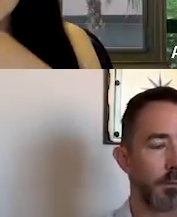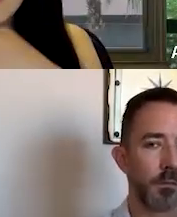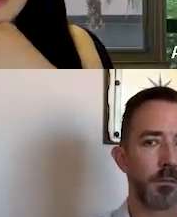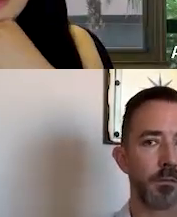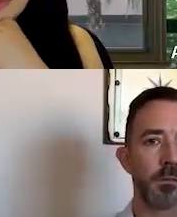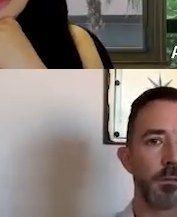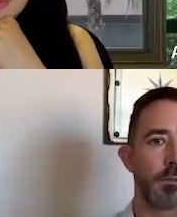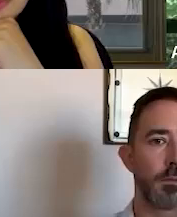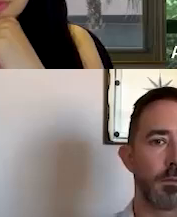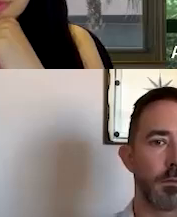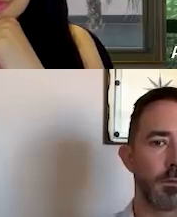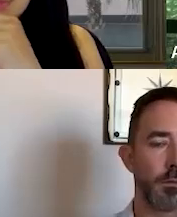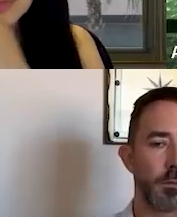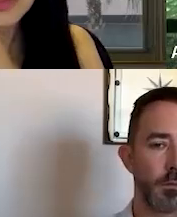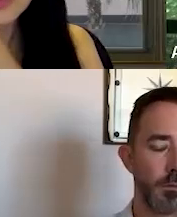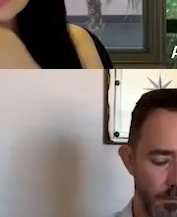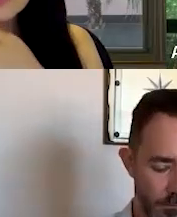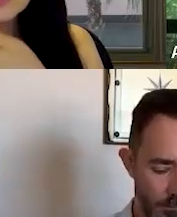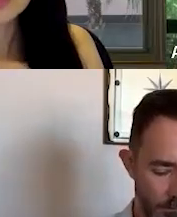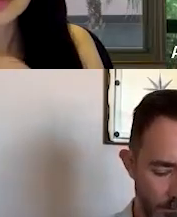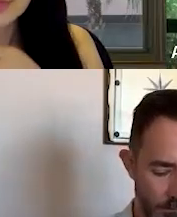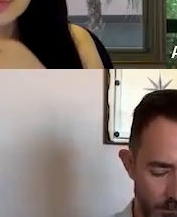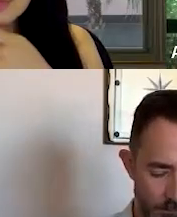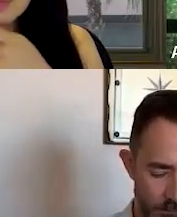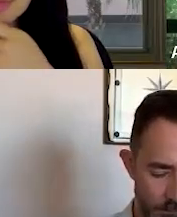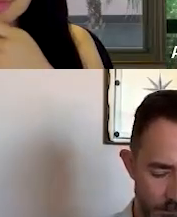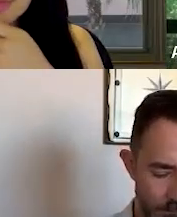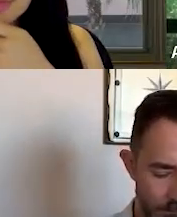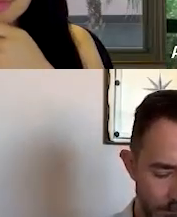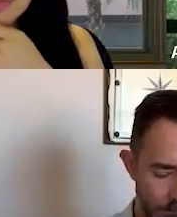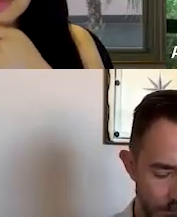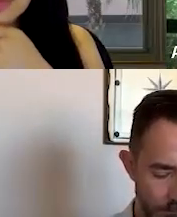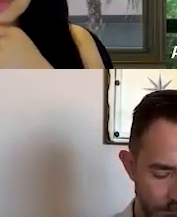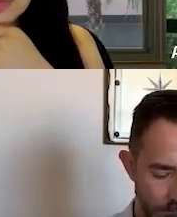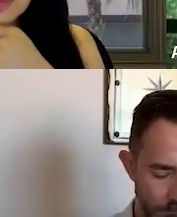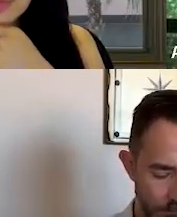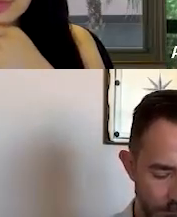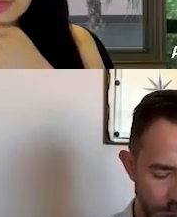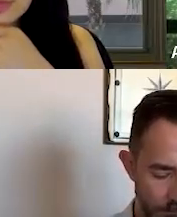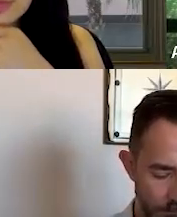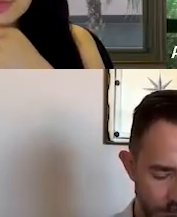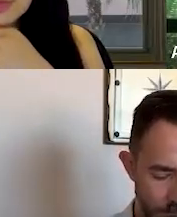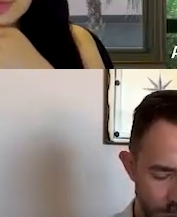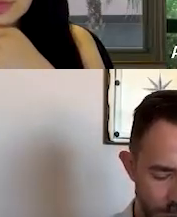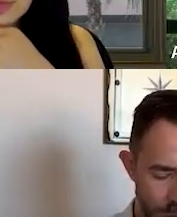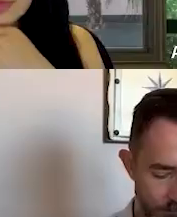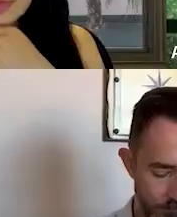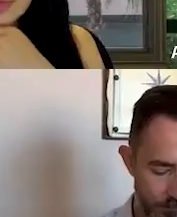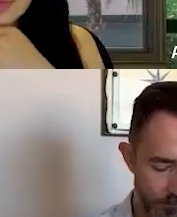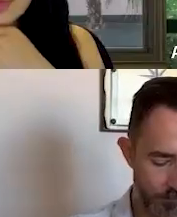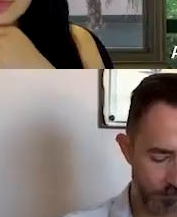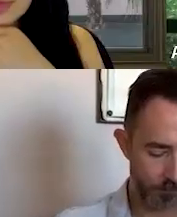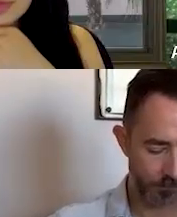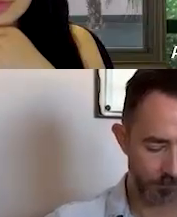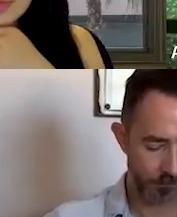things, literally all the things. It needs to be your clinician, your peer supporter, your adult supports, your